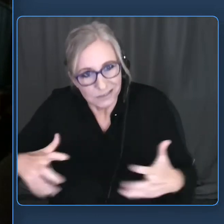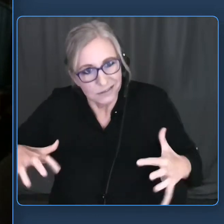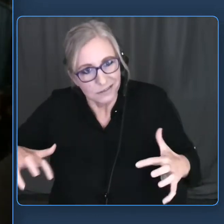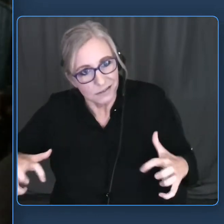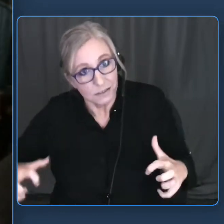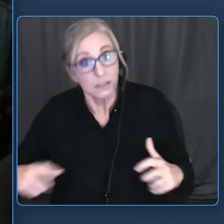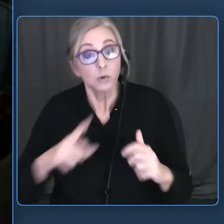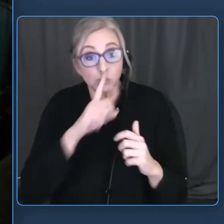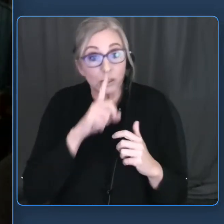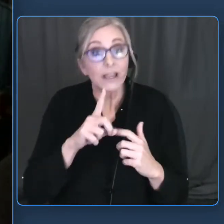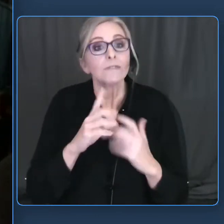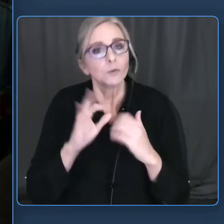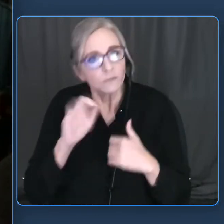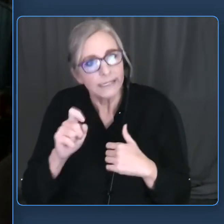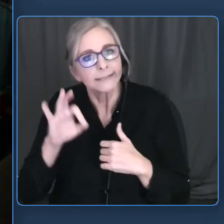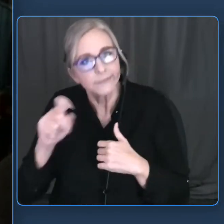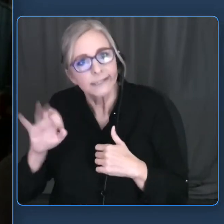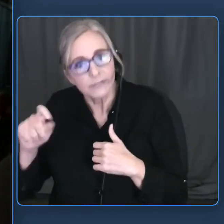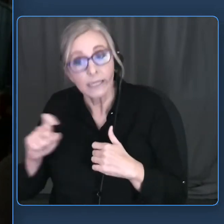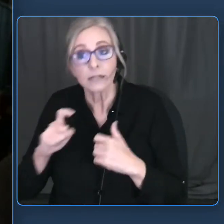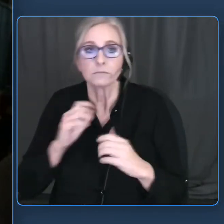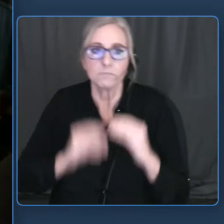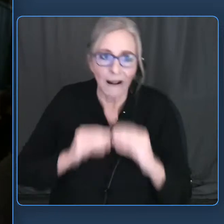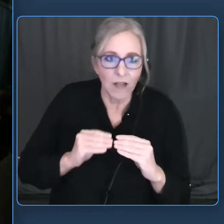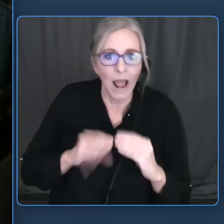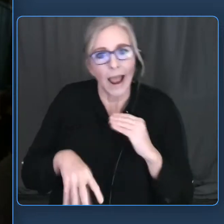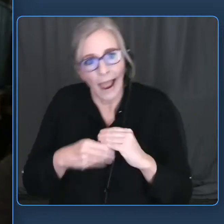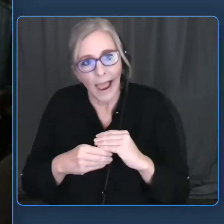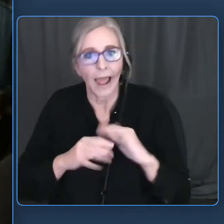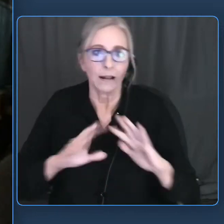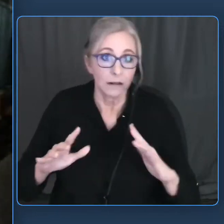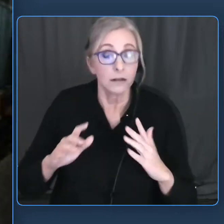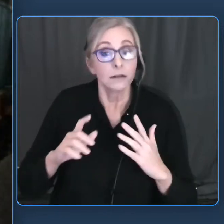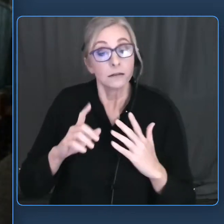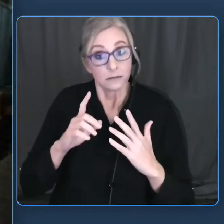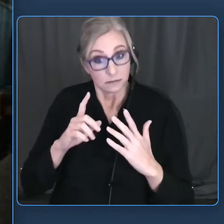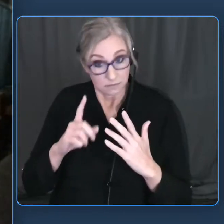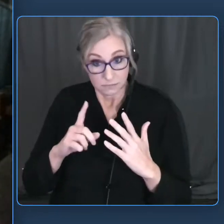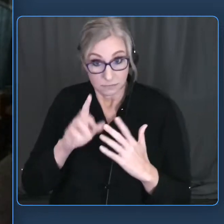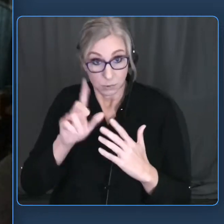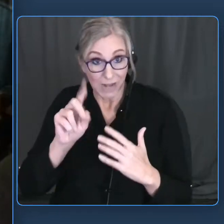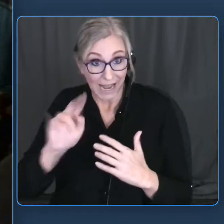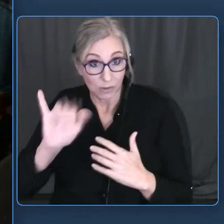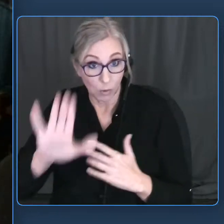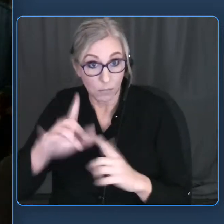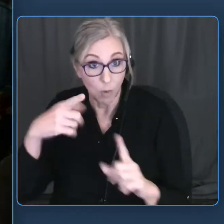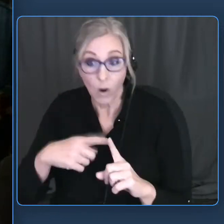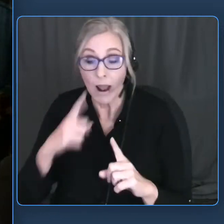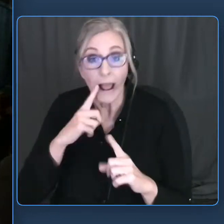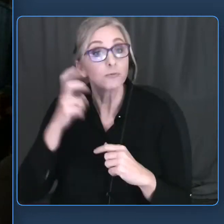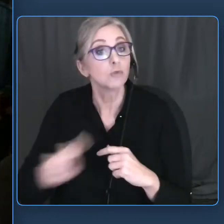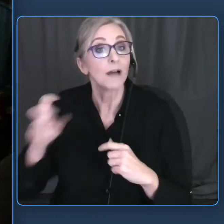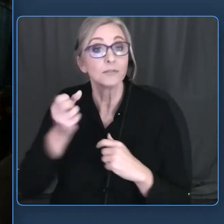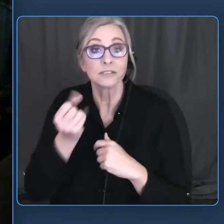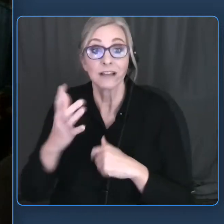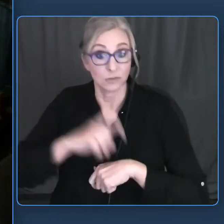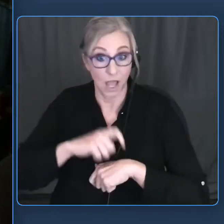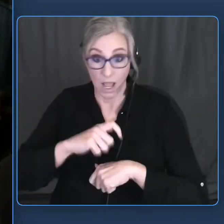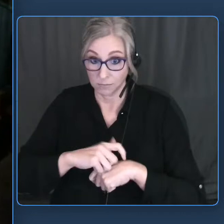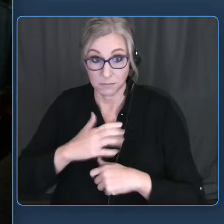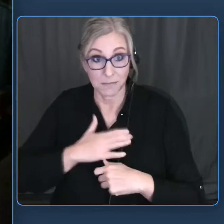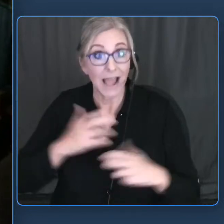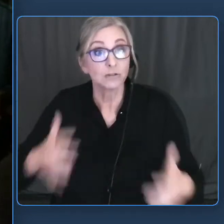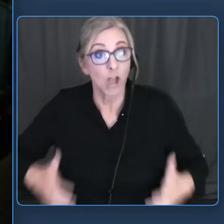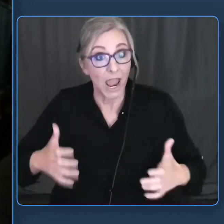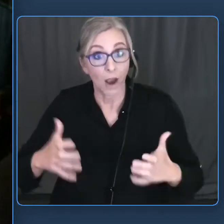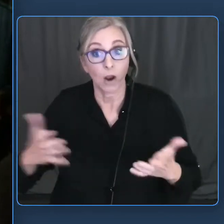for, repairs and modifications. And to Danny's point, also, I've traveled several times and my